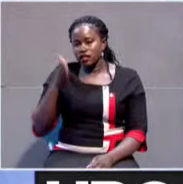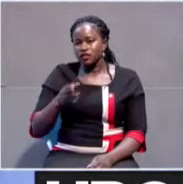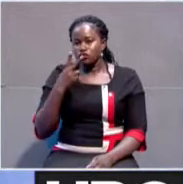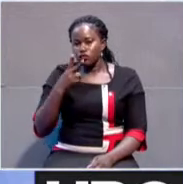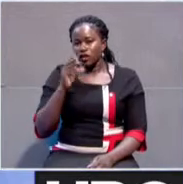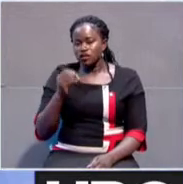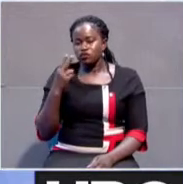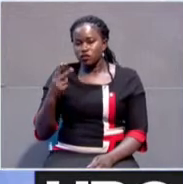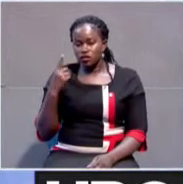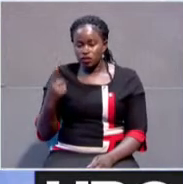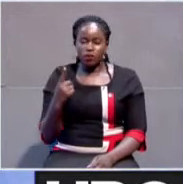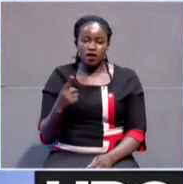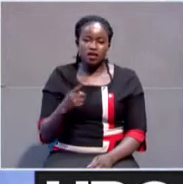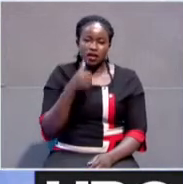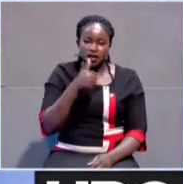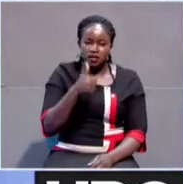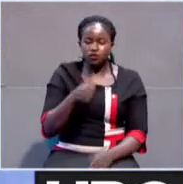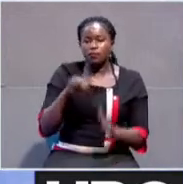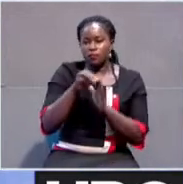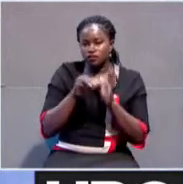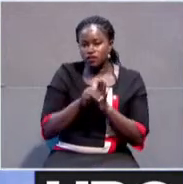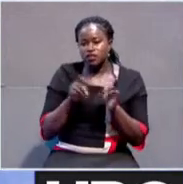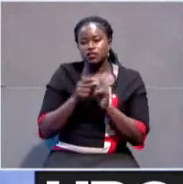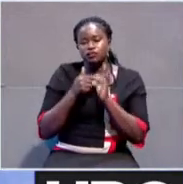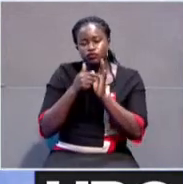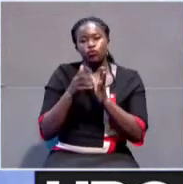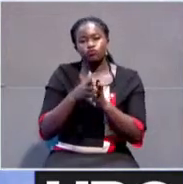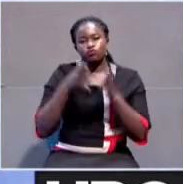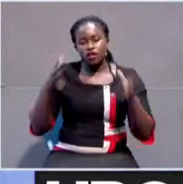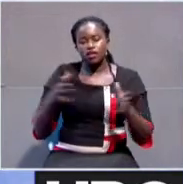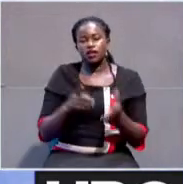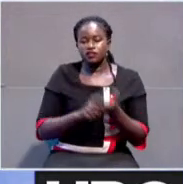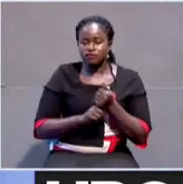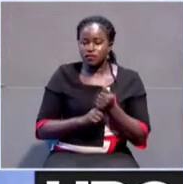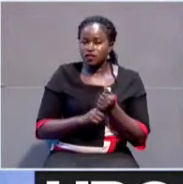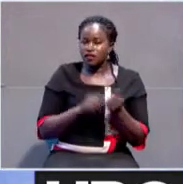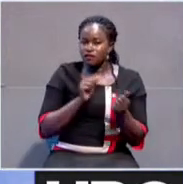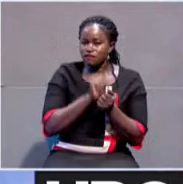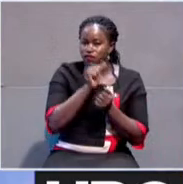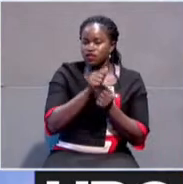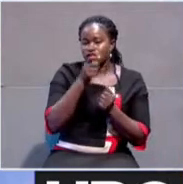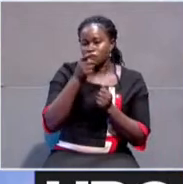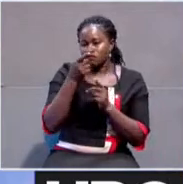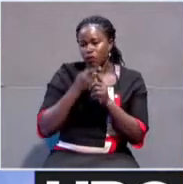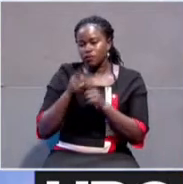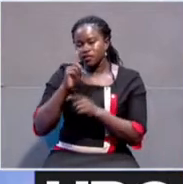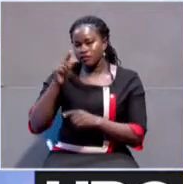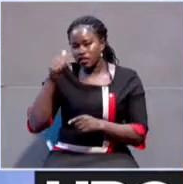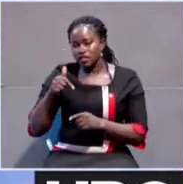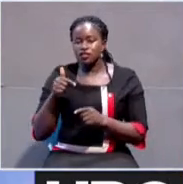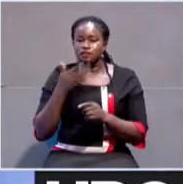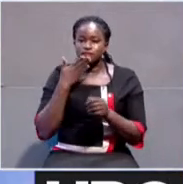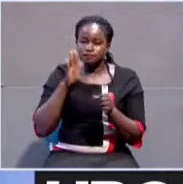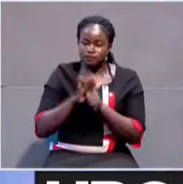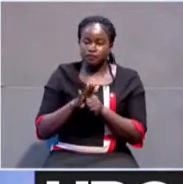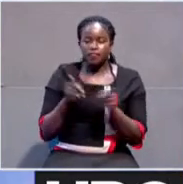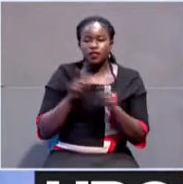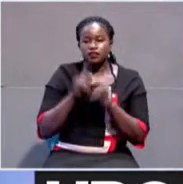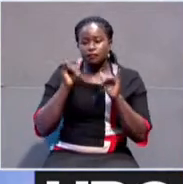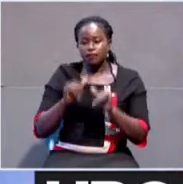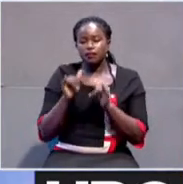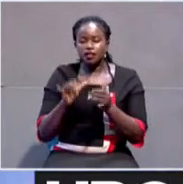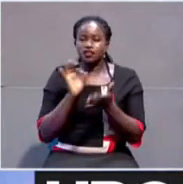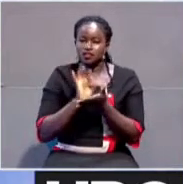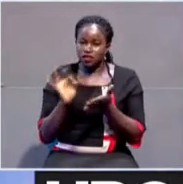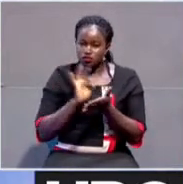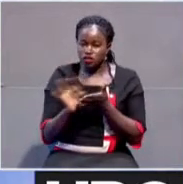2016-2021 NRM Manifesto requirements, showing great achievement in 15 out of 17 commitments. According to the Permanent